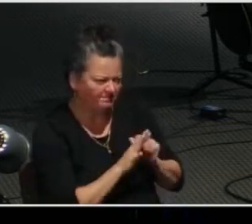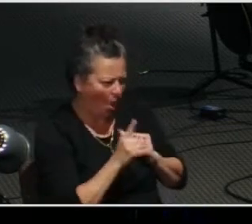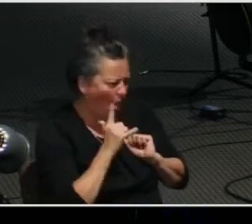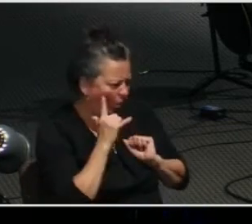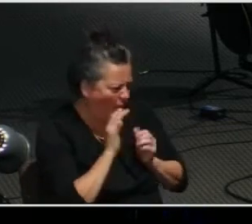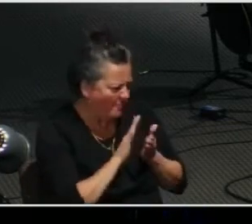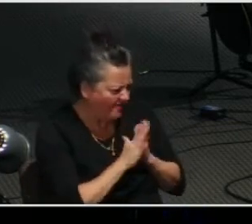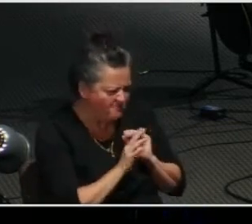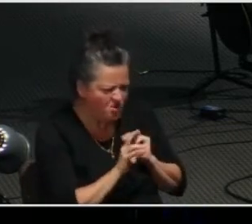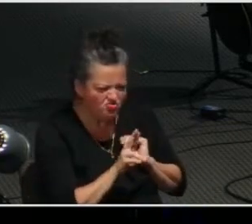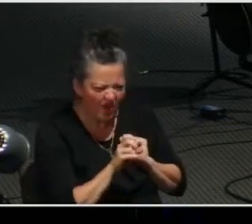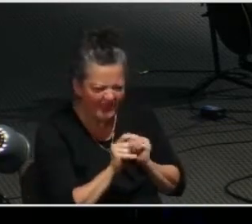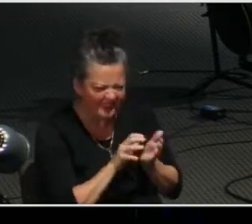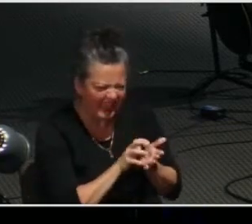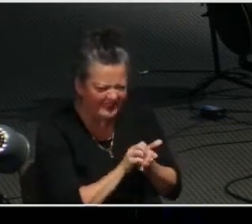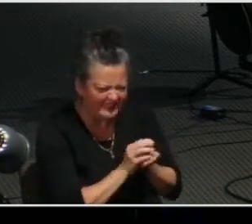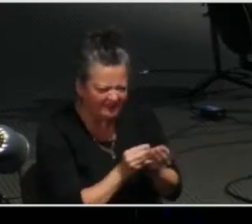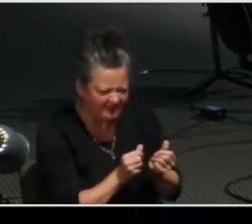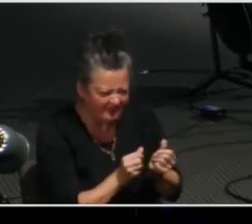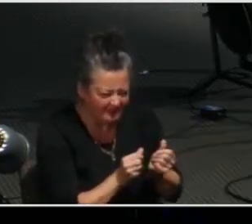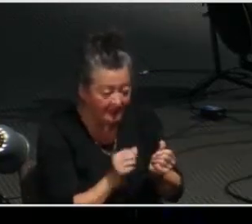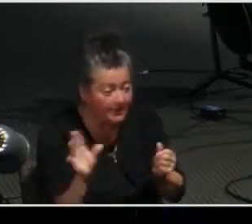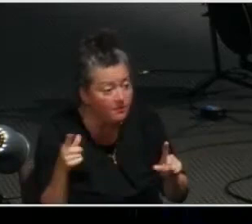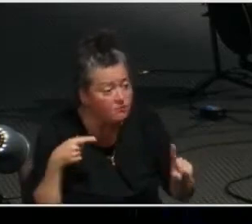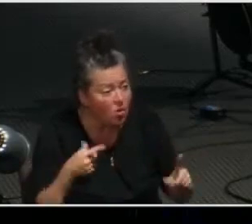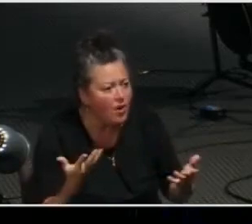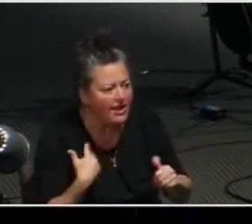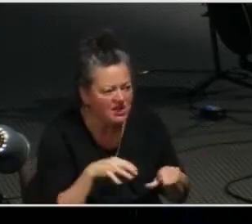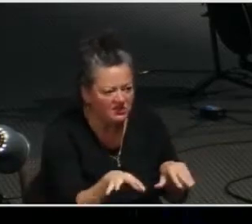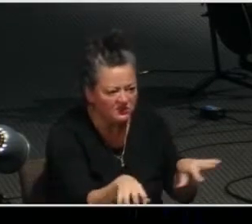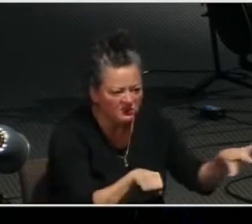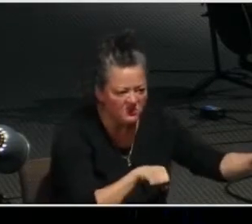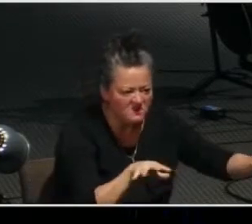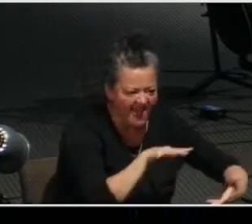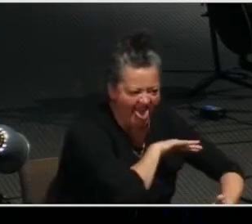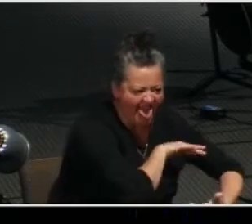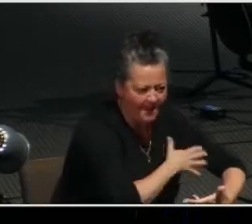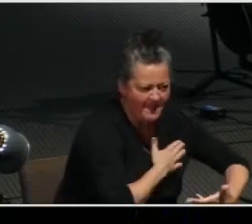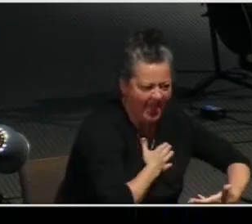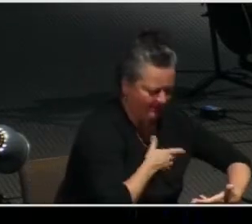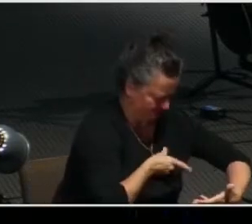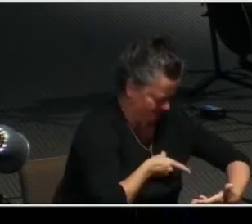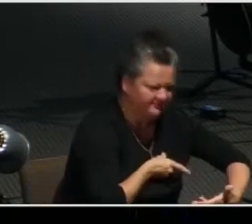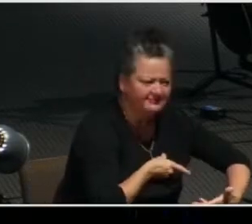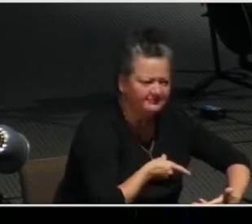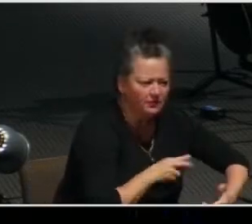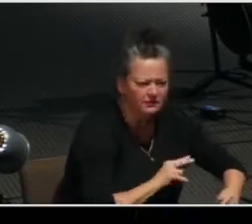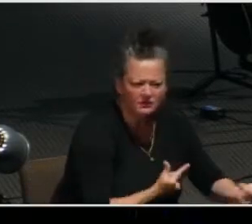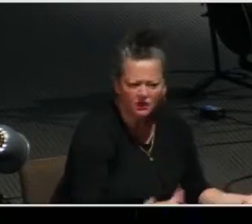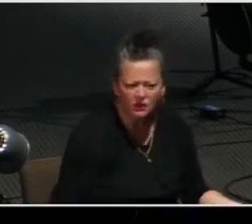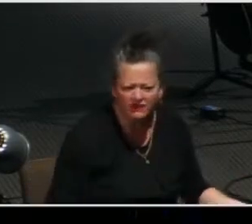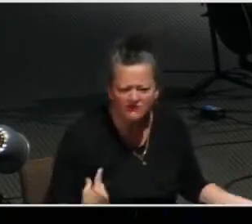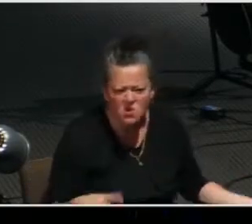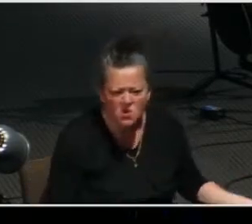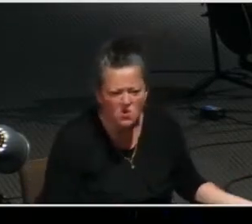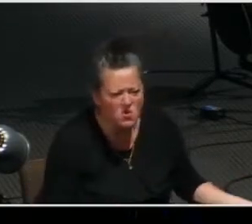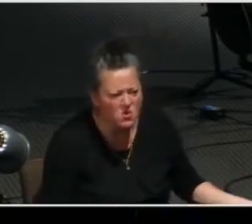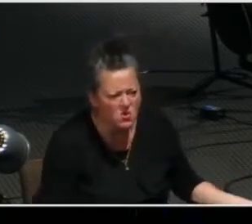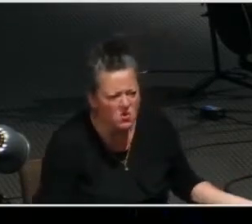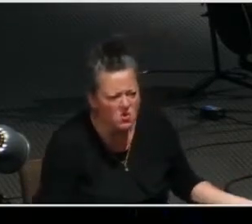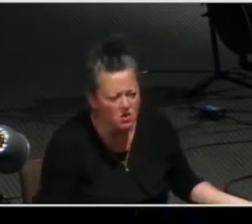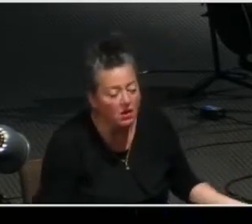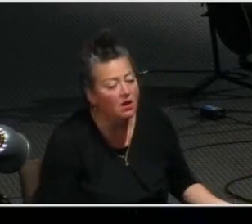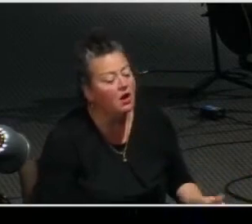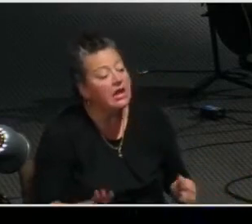corrupted by hoarding it. One commentator puts it like this: these people have retained